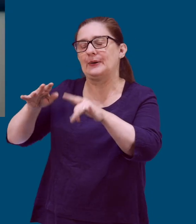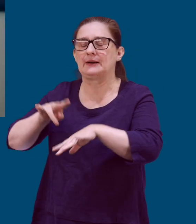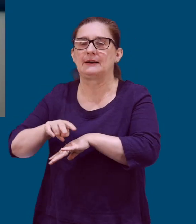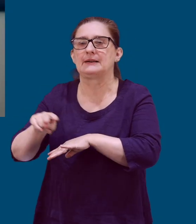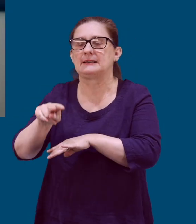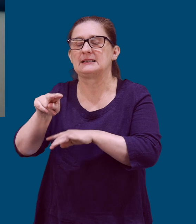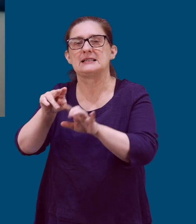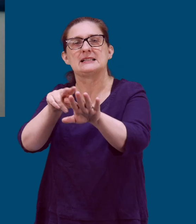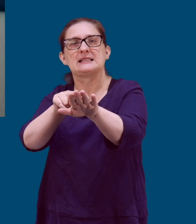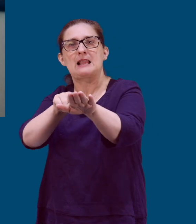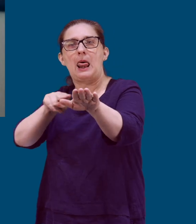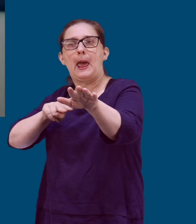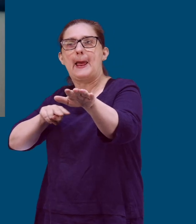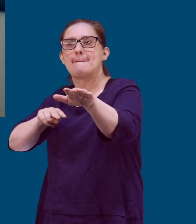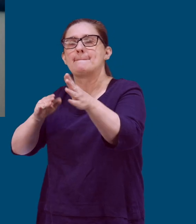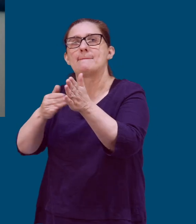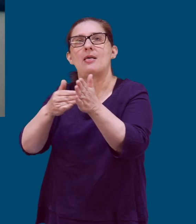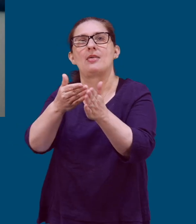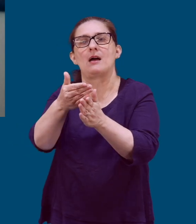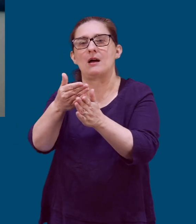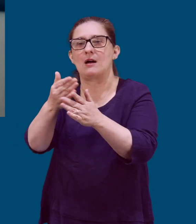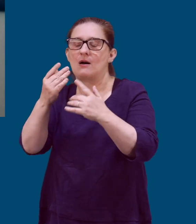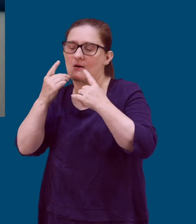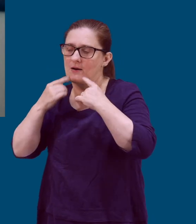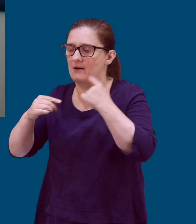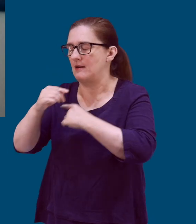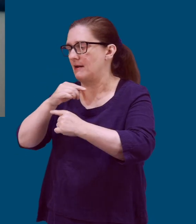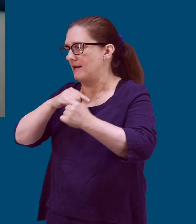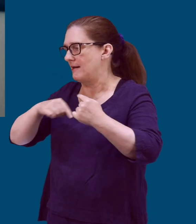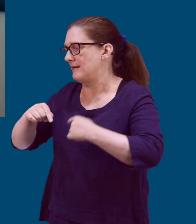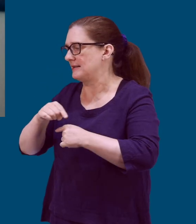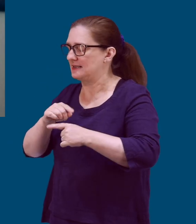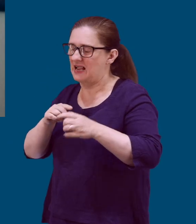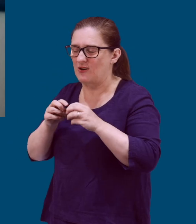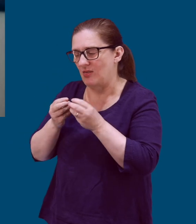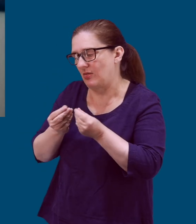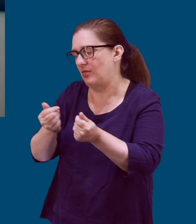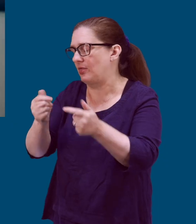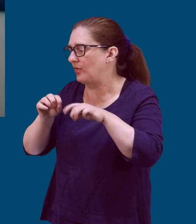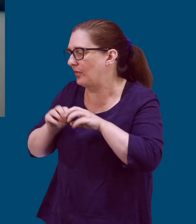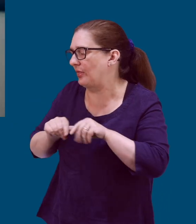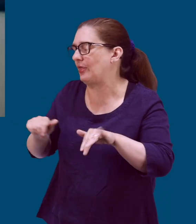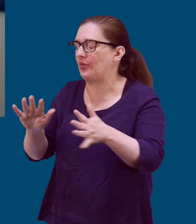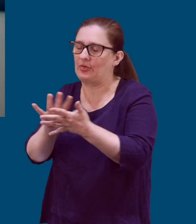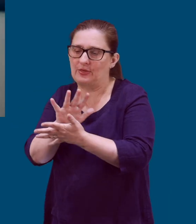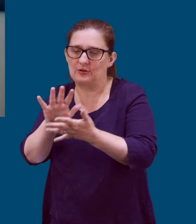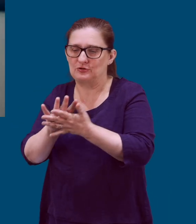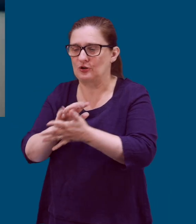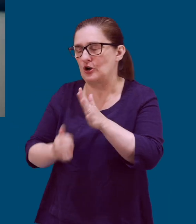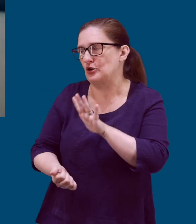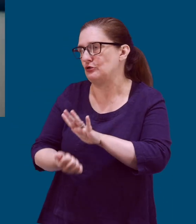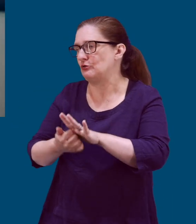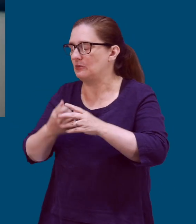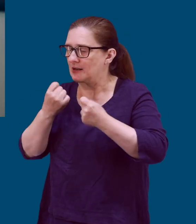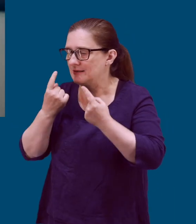Mother, weep for our sex, our sections, our sexes, our secretions, our secret joys, our stupid breath,